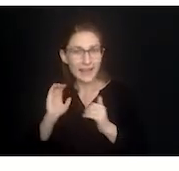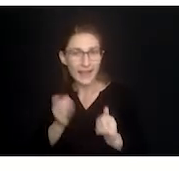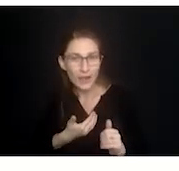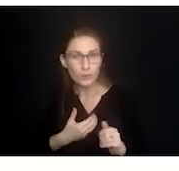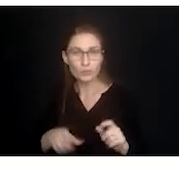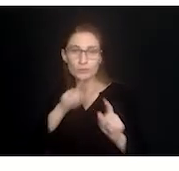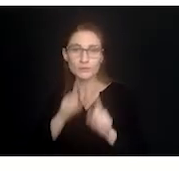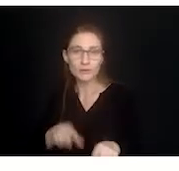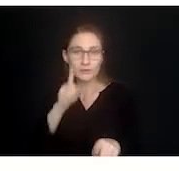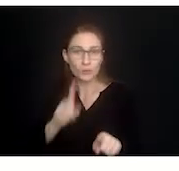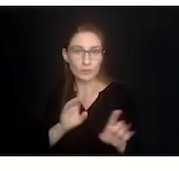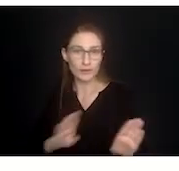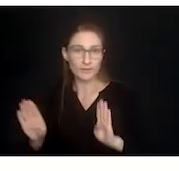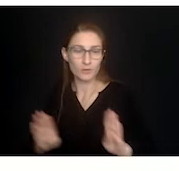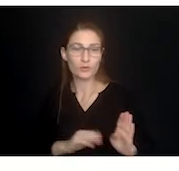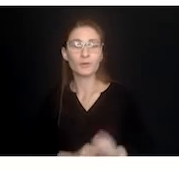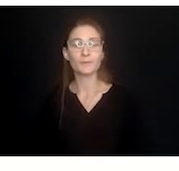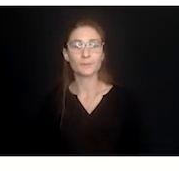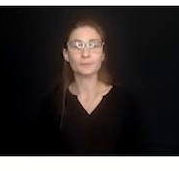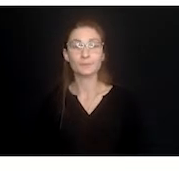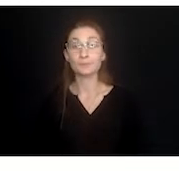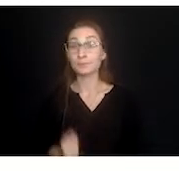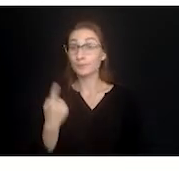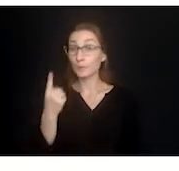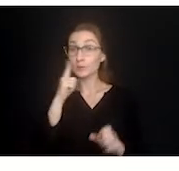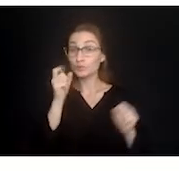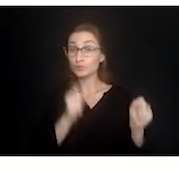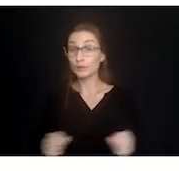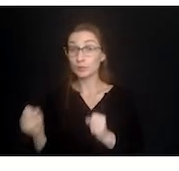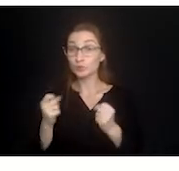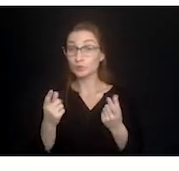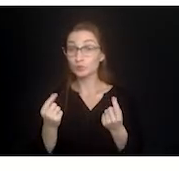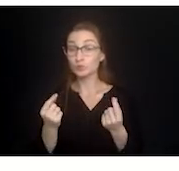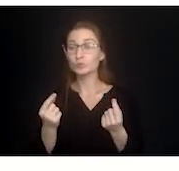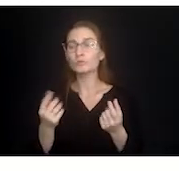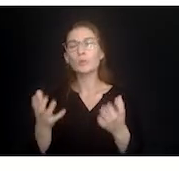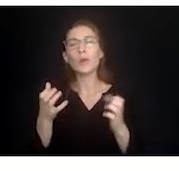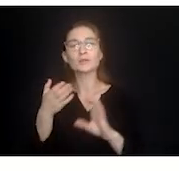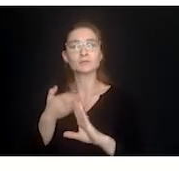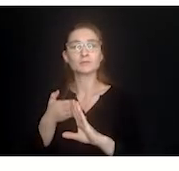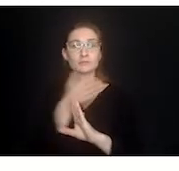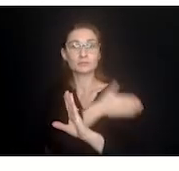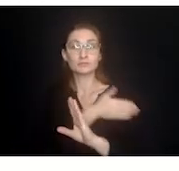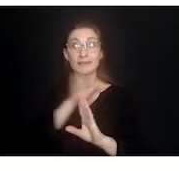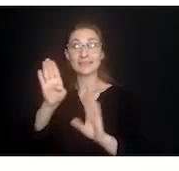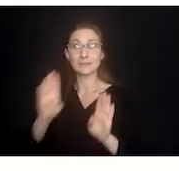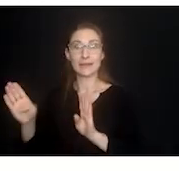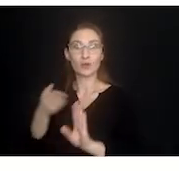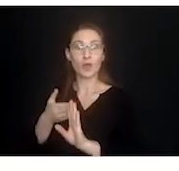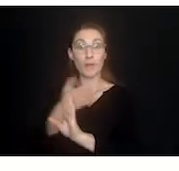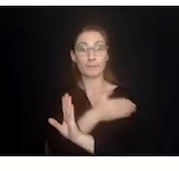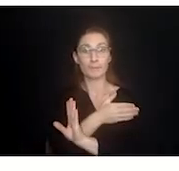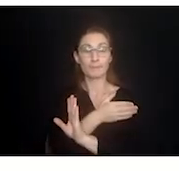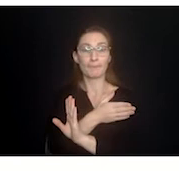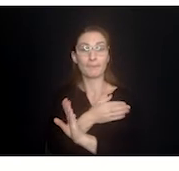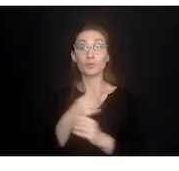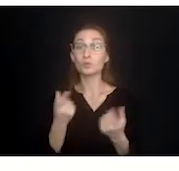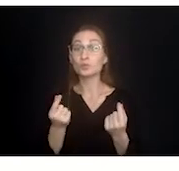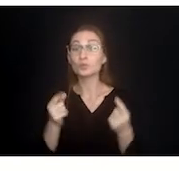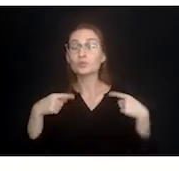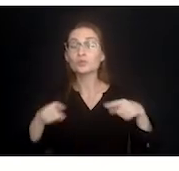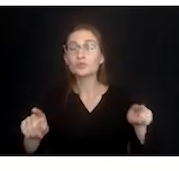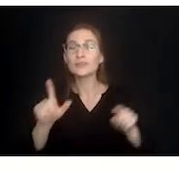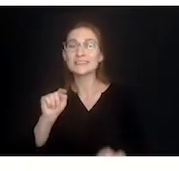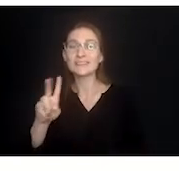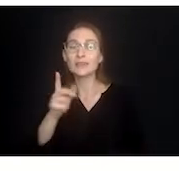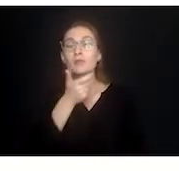respond to all behavior. So for a proactive strategy, one example recently used was getting ahead of Richie's pattern of behavior of hitting